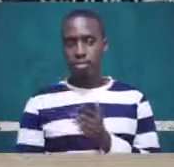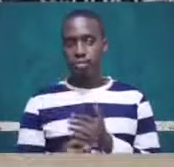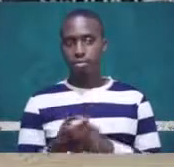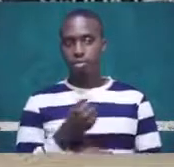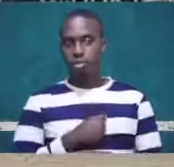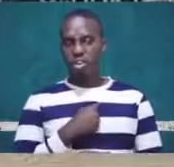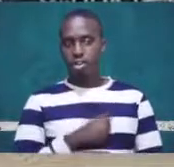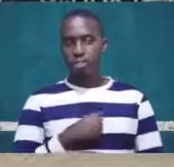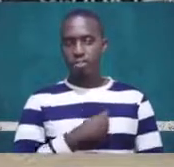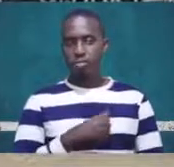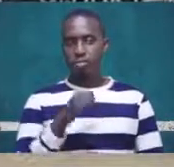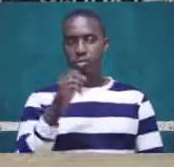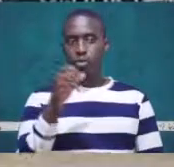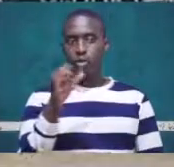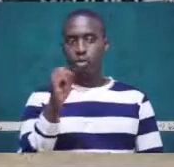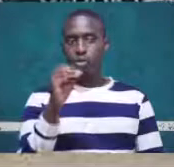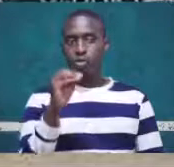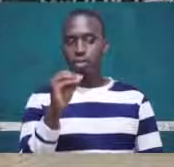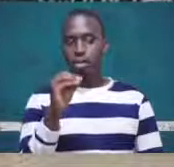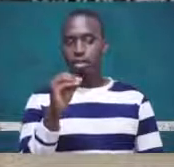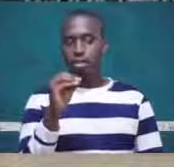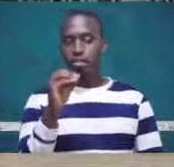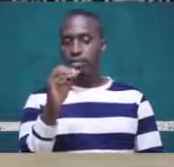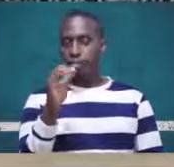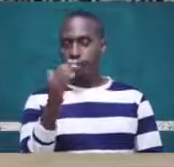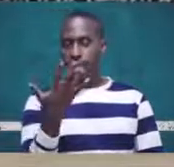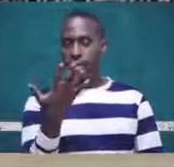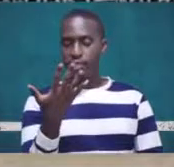sorry. Cosine of